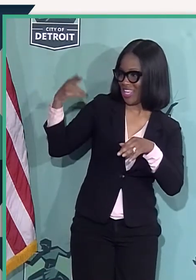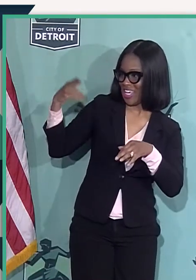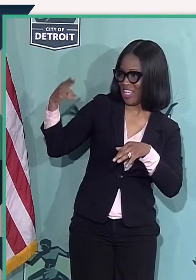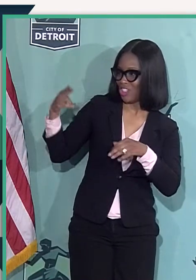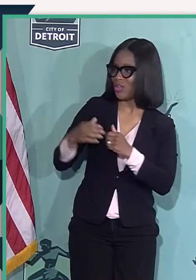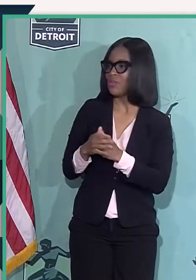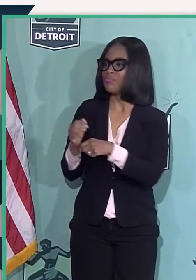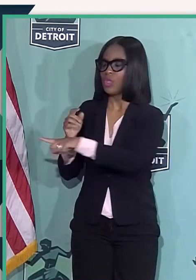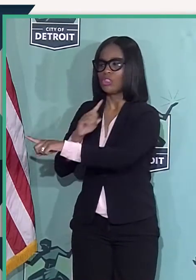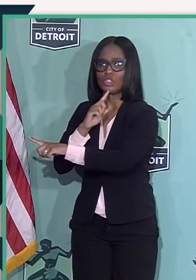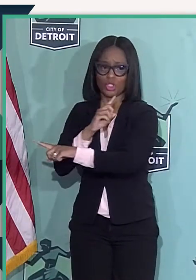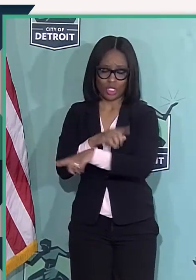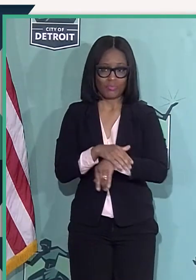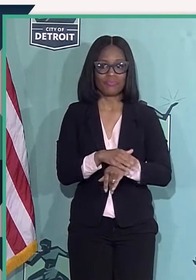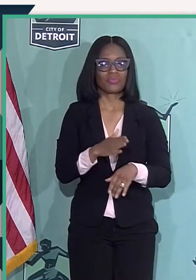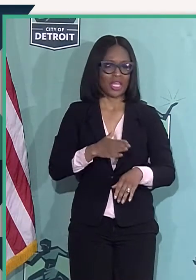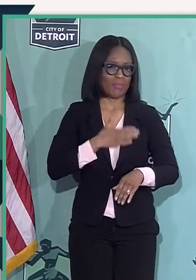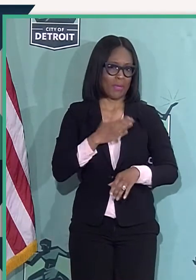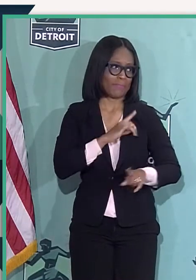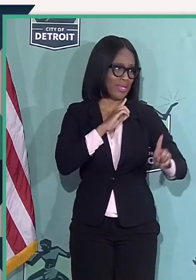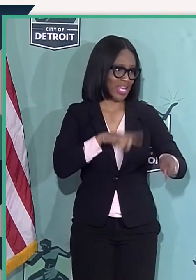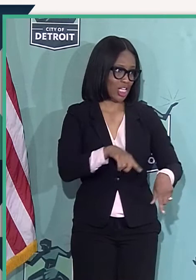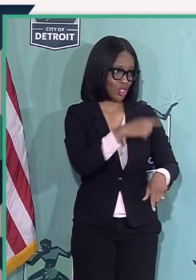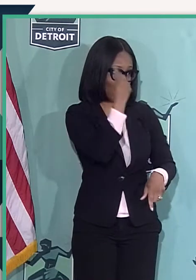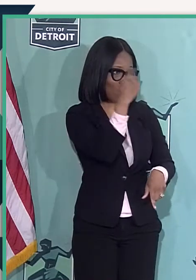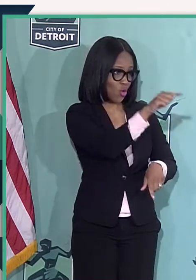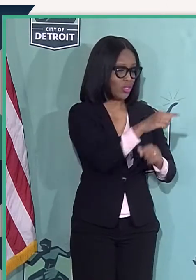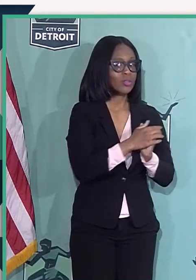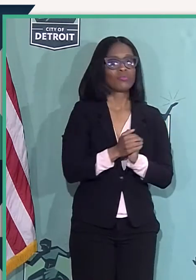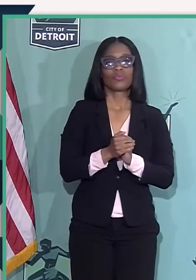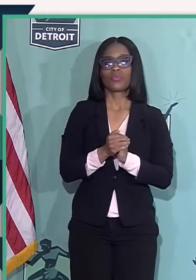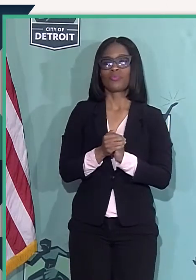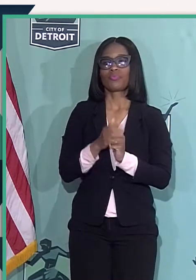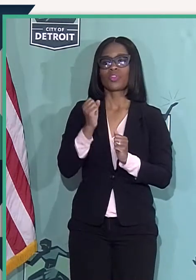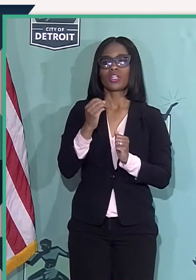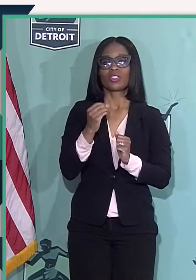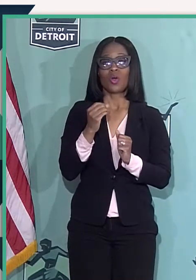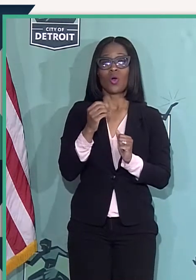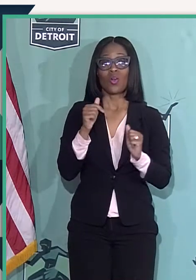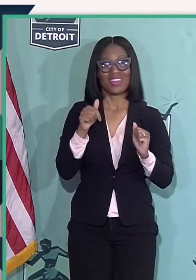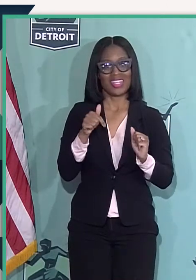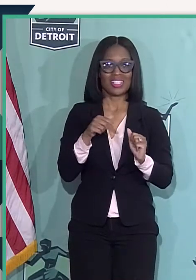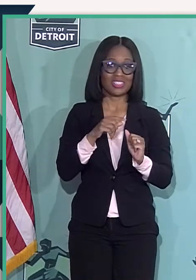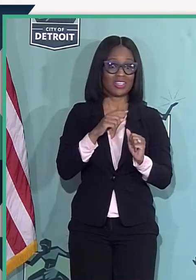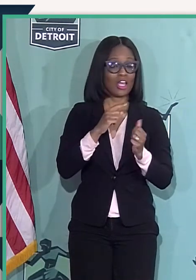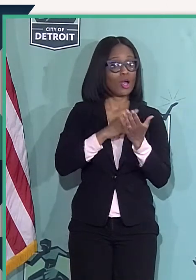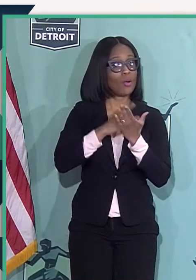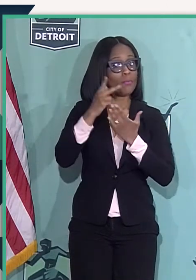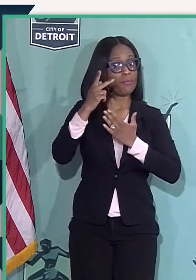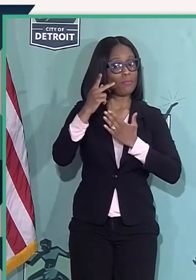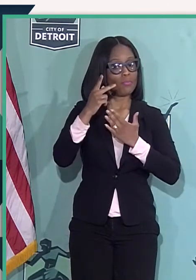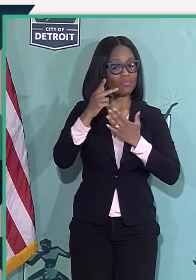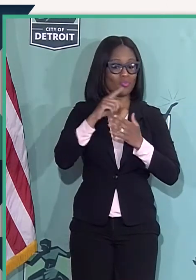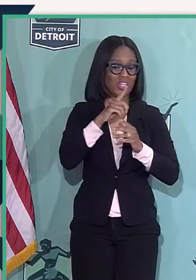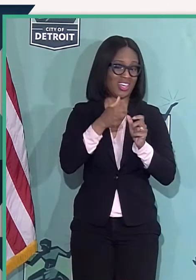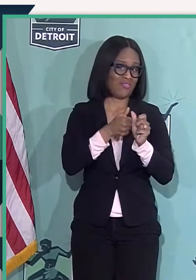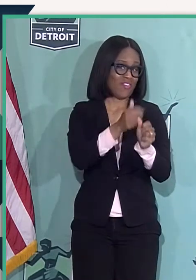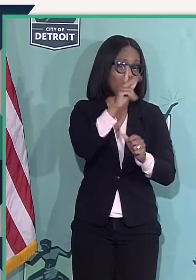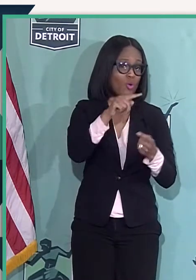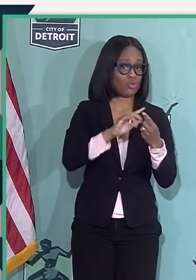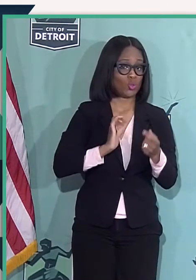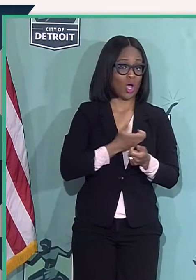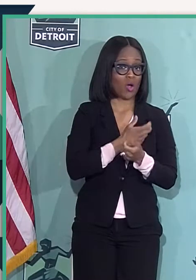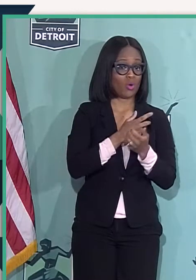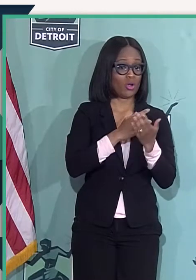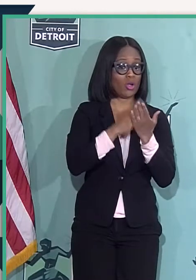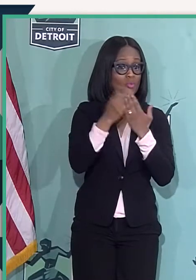this. company? Absolutely, Mr. Mayor, happy to answer that question. So this follows a program that we had done in Japan,